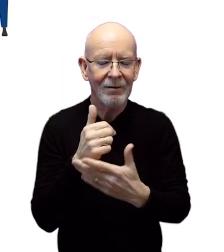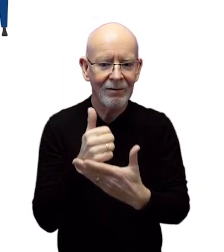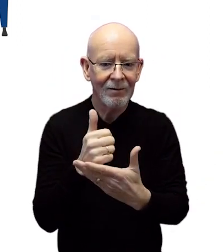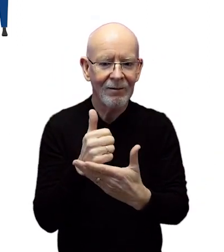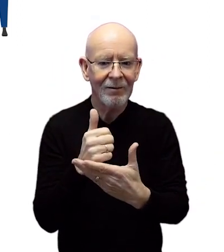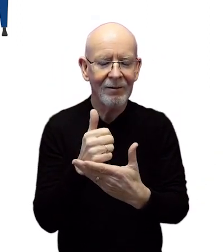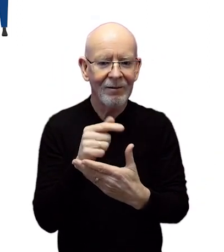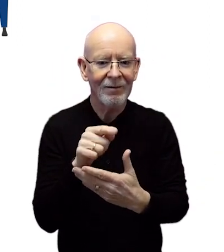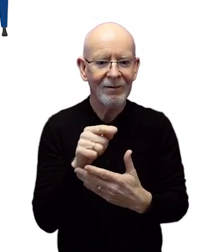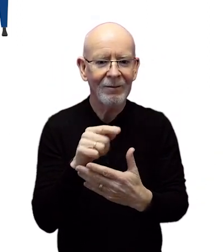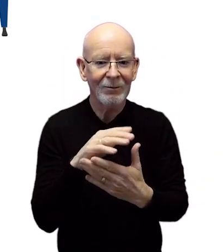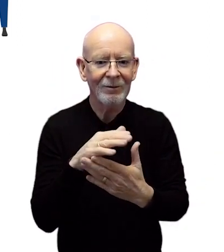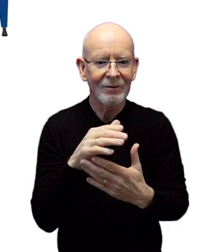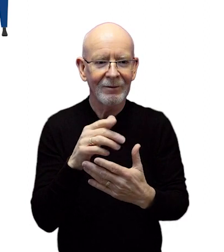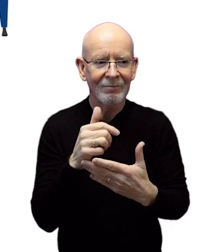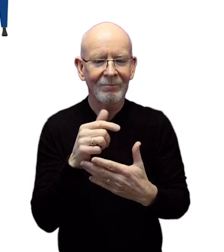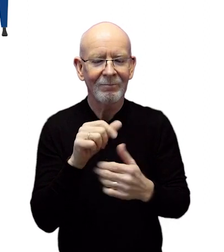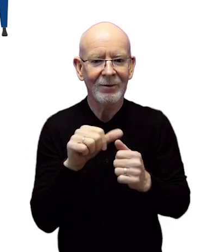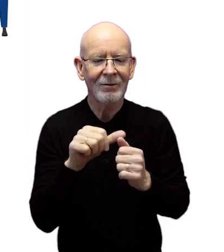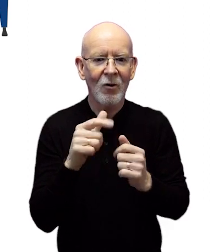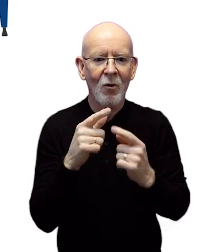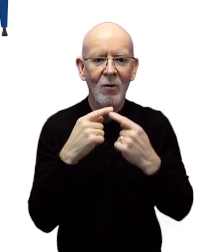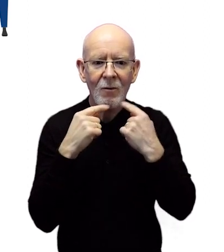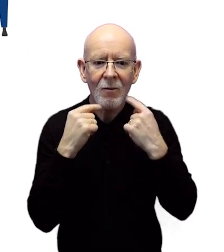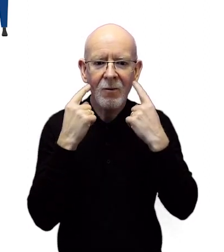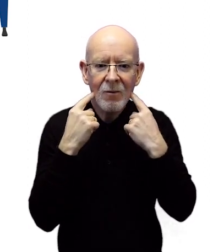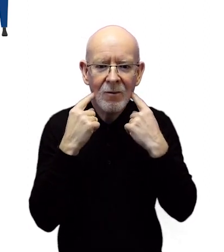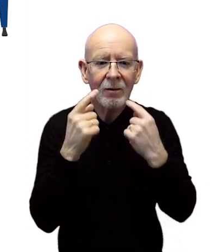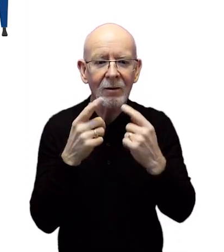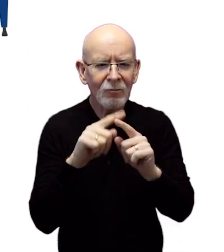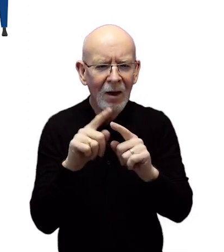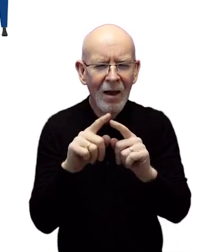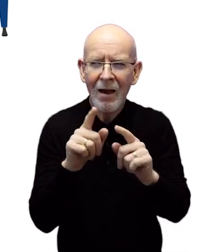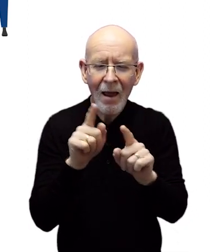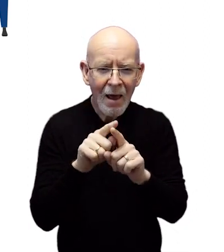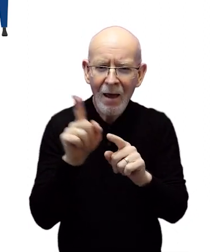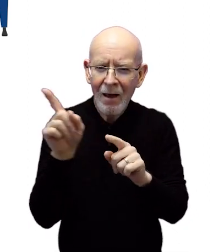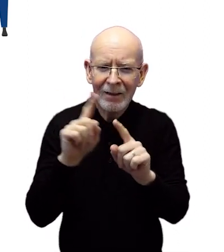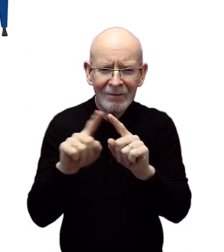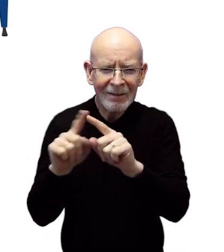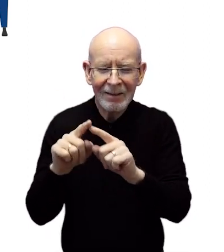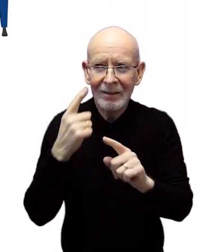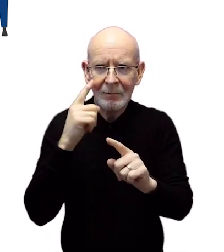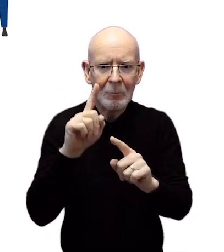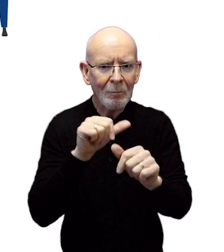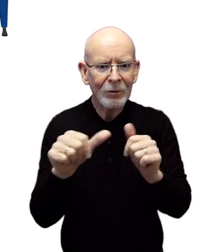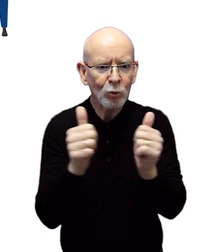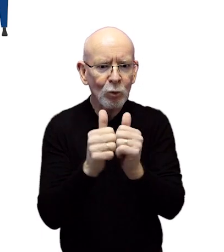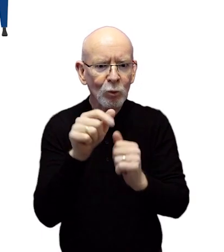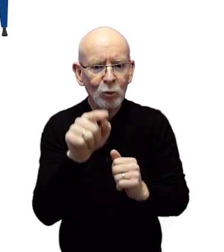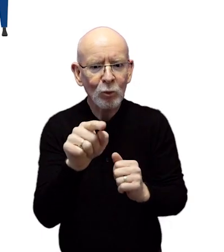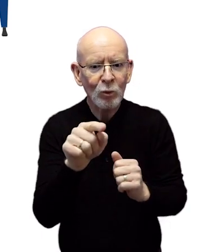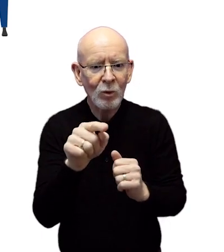shoulders, neck and jaw as much as you can. Try the different positions and find what works best for you. People